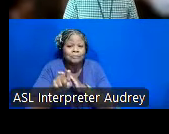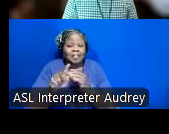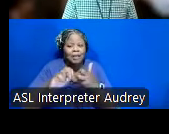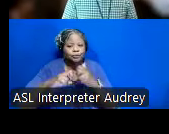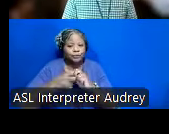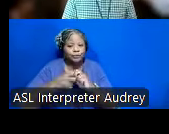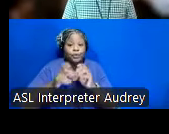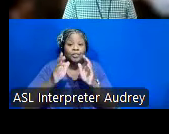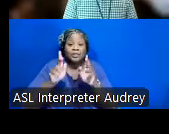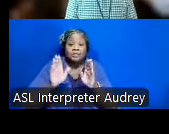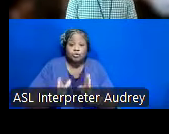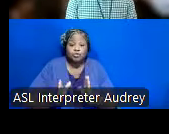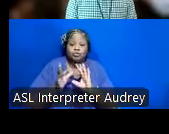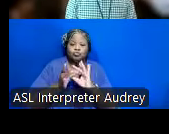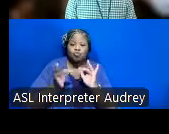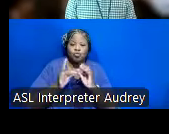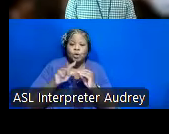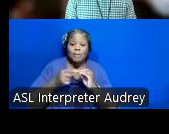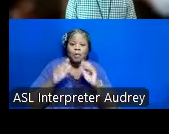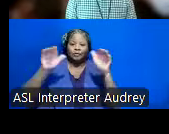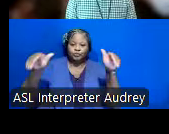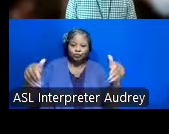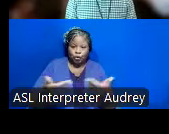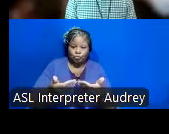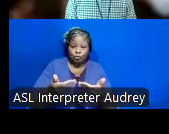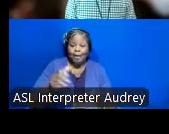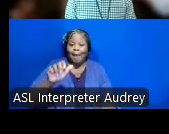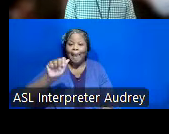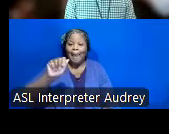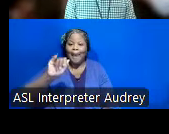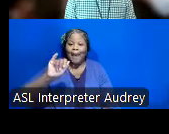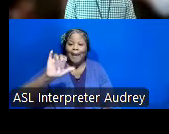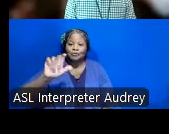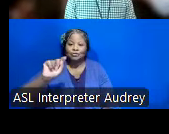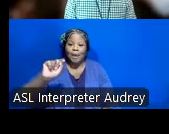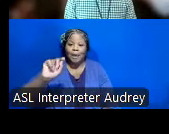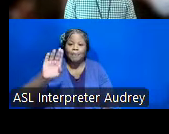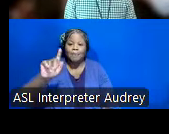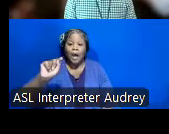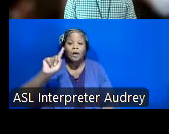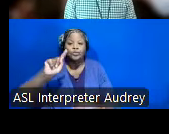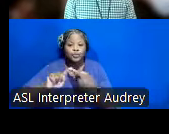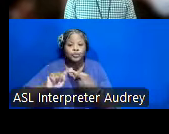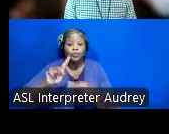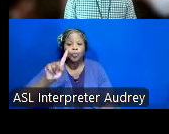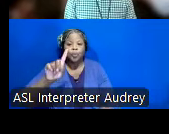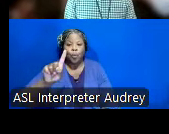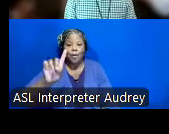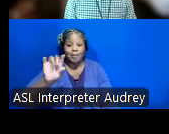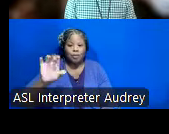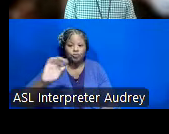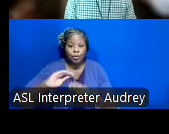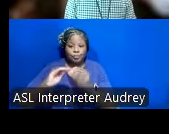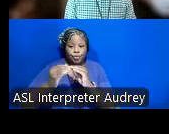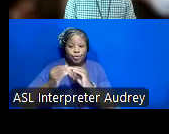a respondent speaking about the introduction of the AI chatbot to the 1-800 number. People with